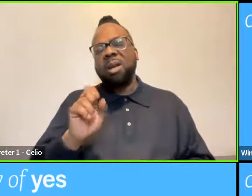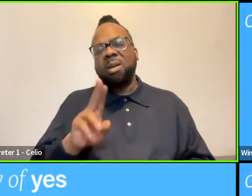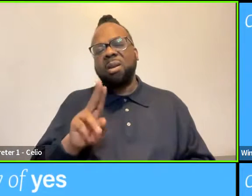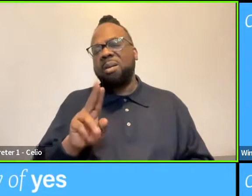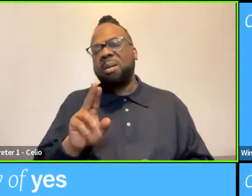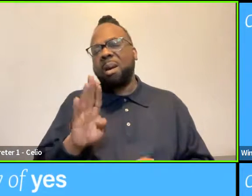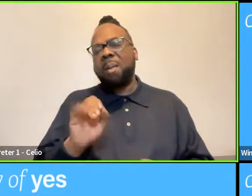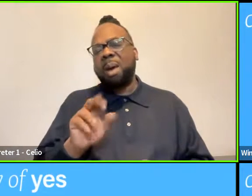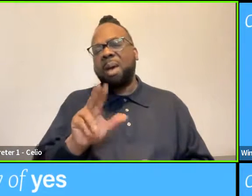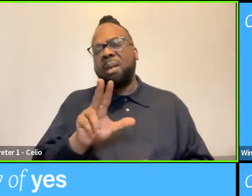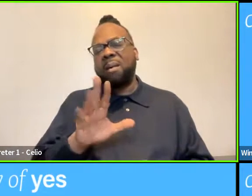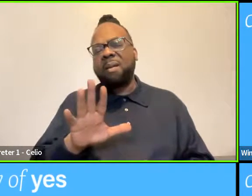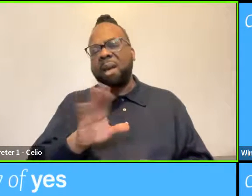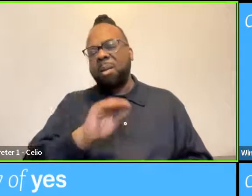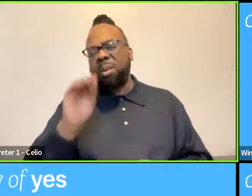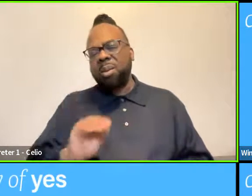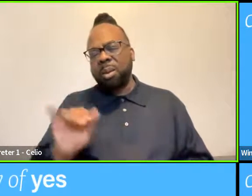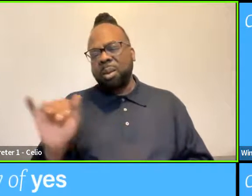Thank you, John.